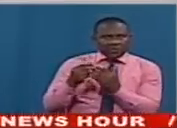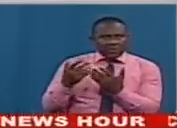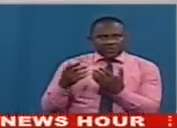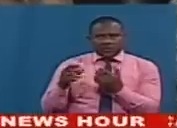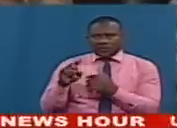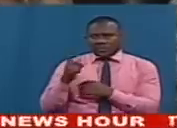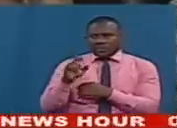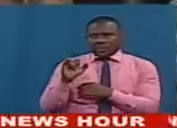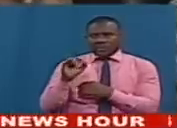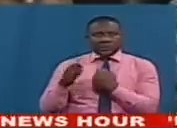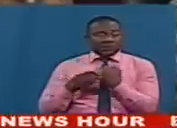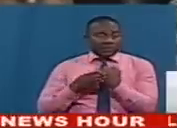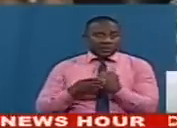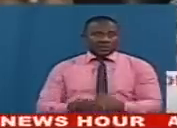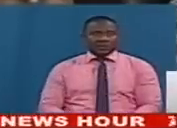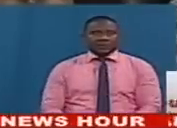well.